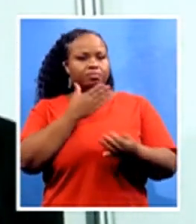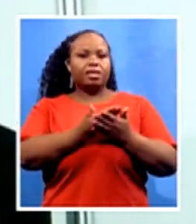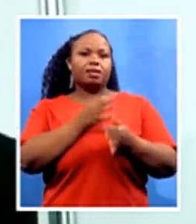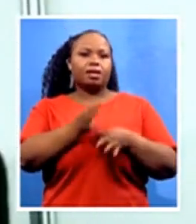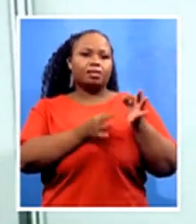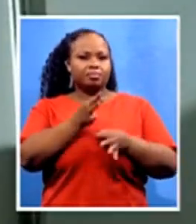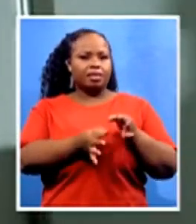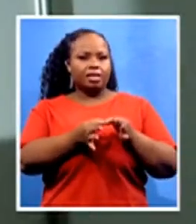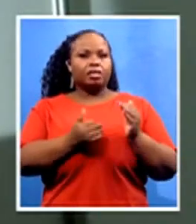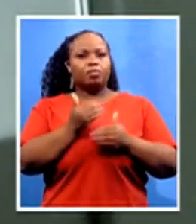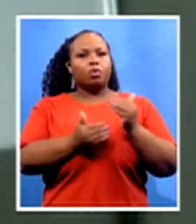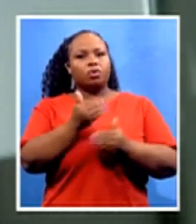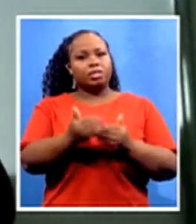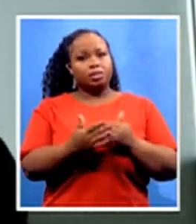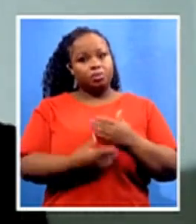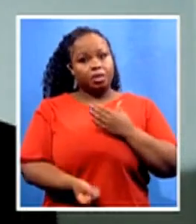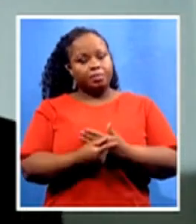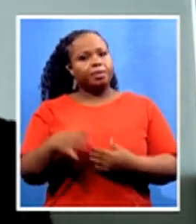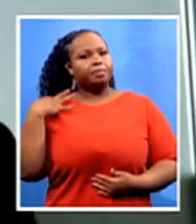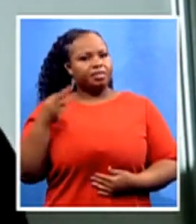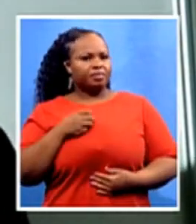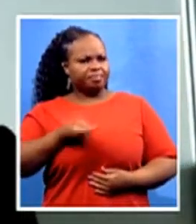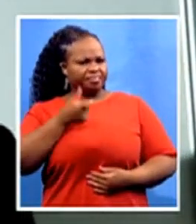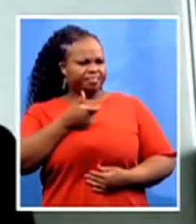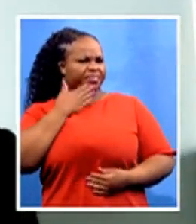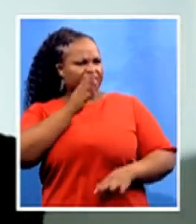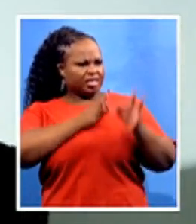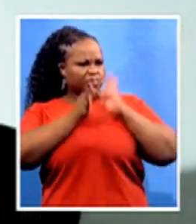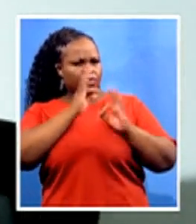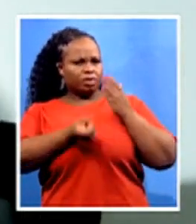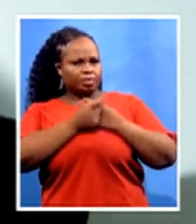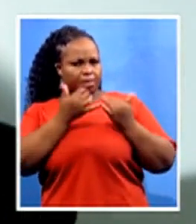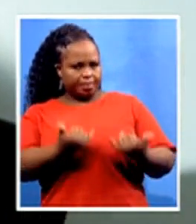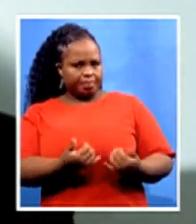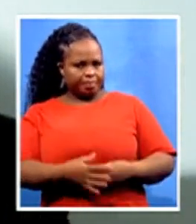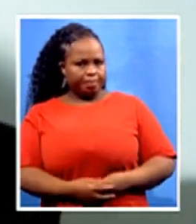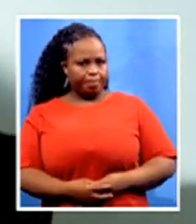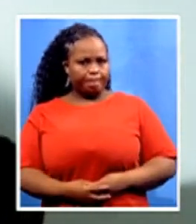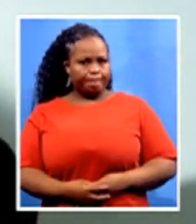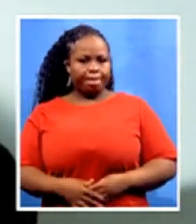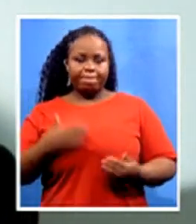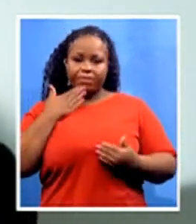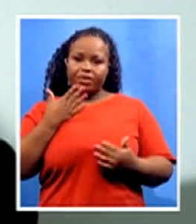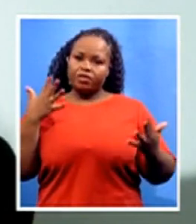Minister, if you can just tell us what exactly is happening right now. Well, thank you very much. We're having a